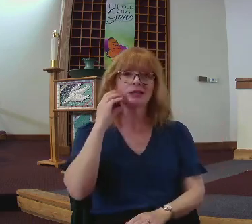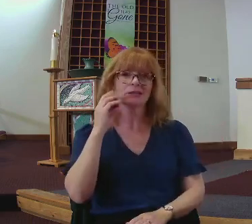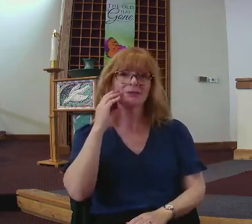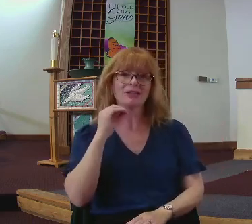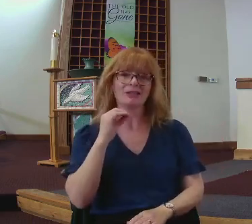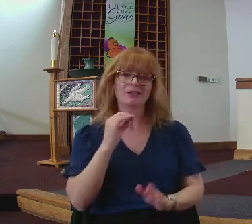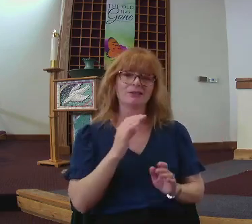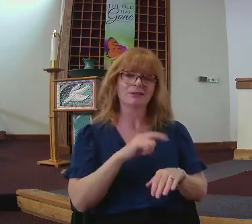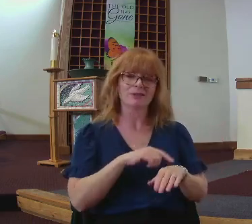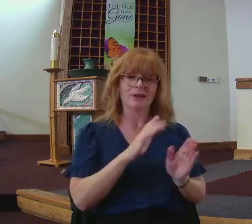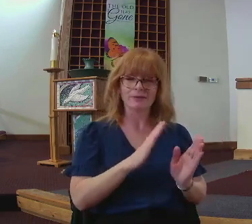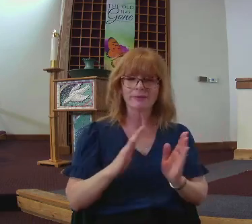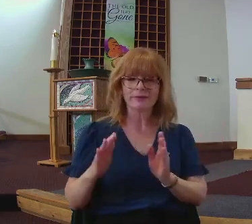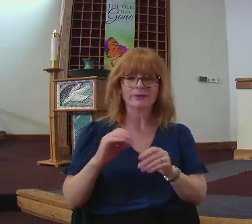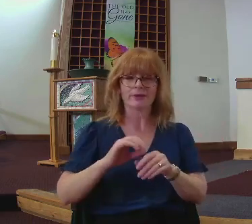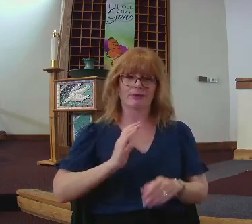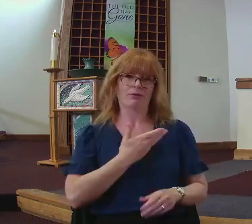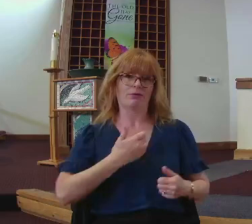own life.